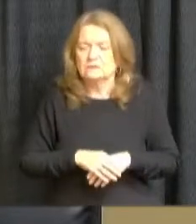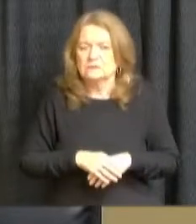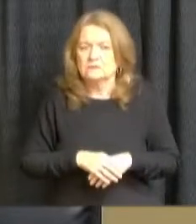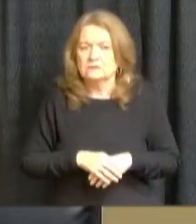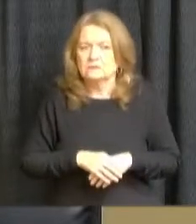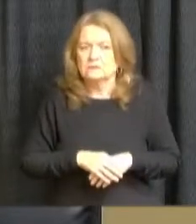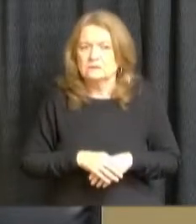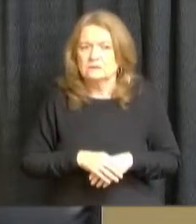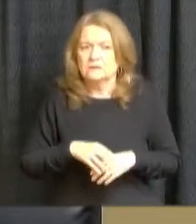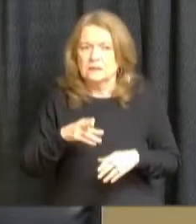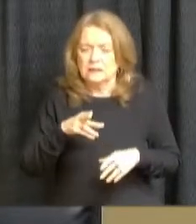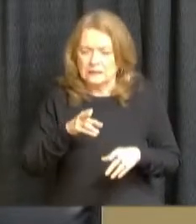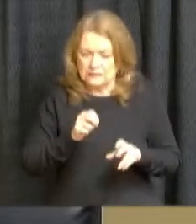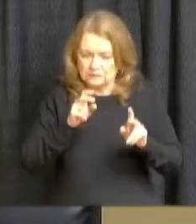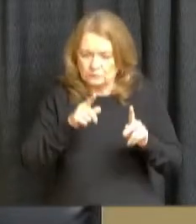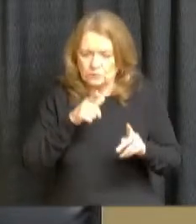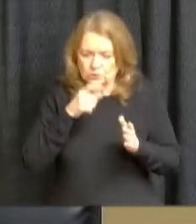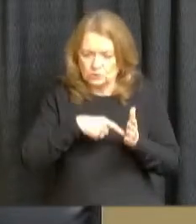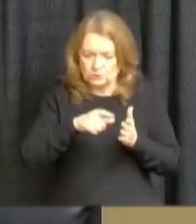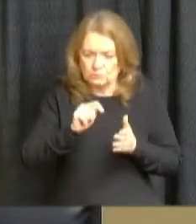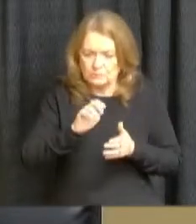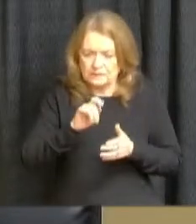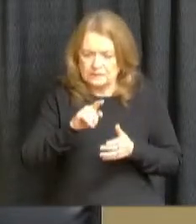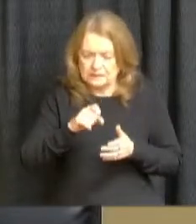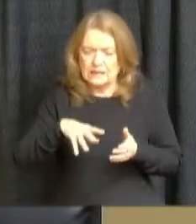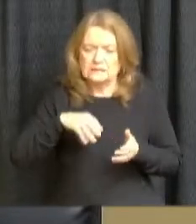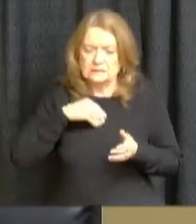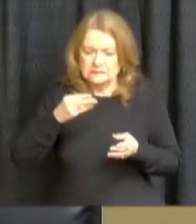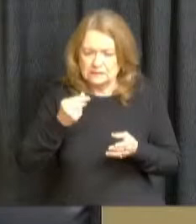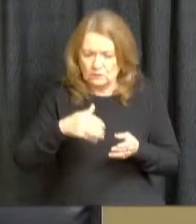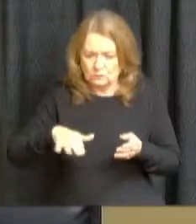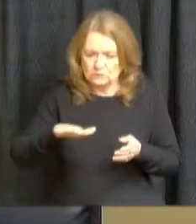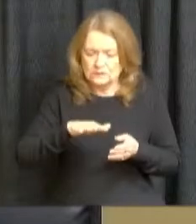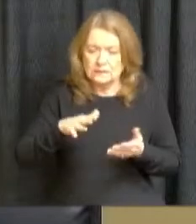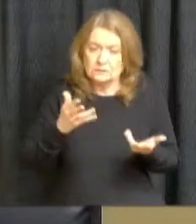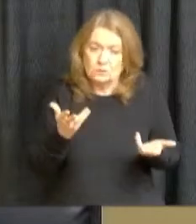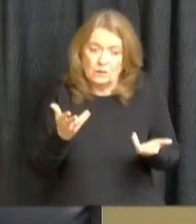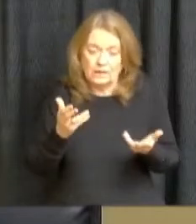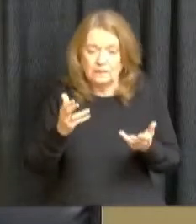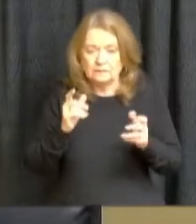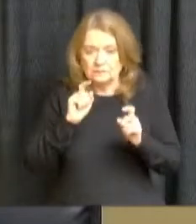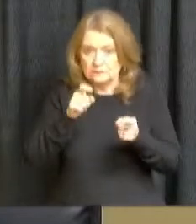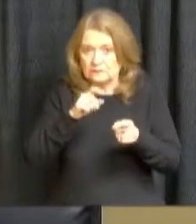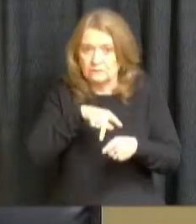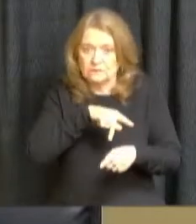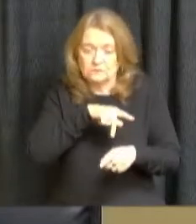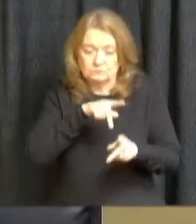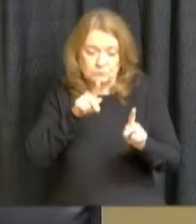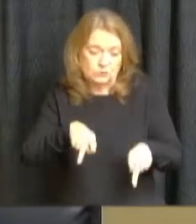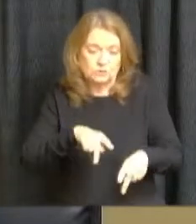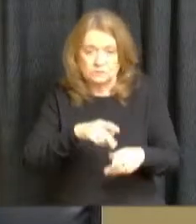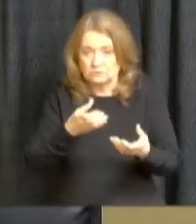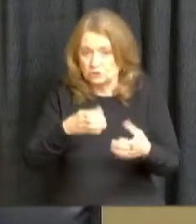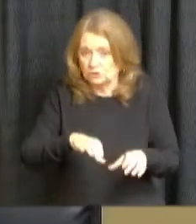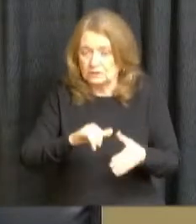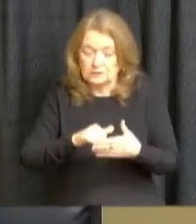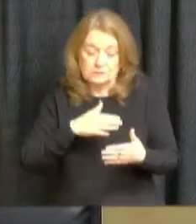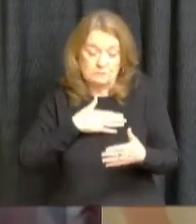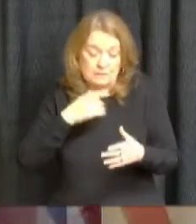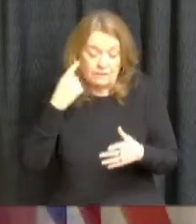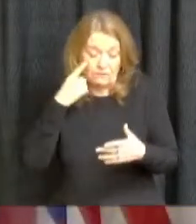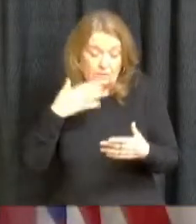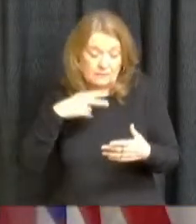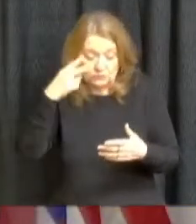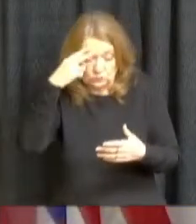He's a person that paid taxes. He owned land. And so, hey, let's give this person a chance. That's just my thought. 2 cents. Thank